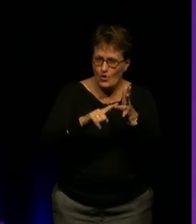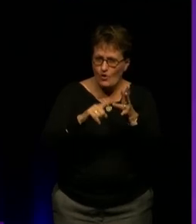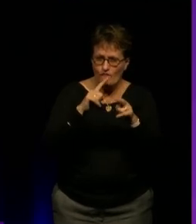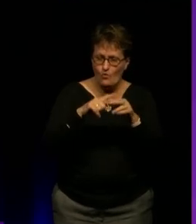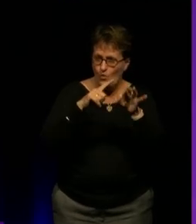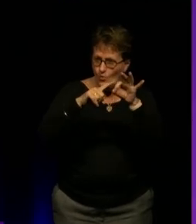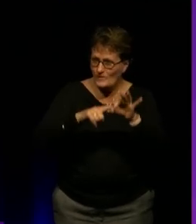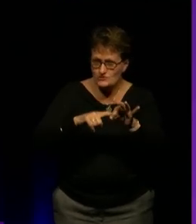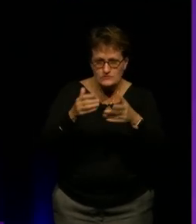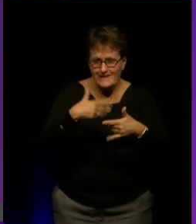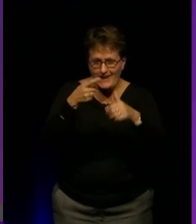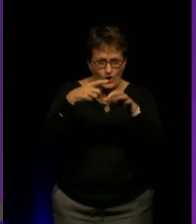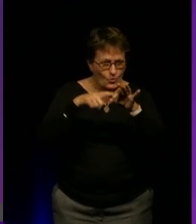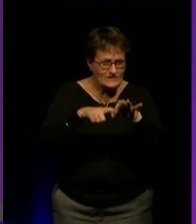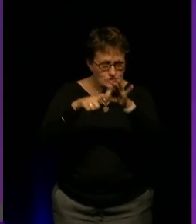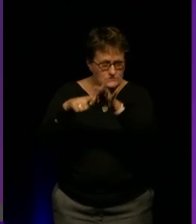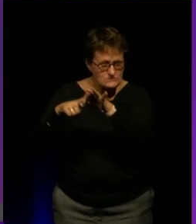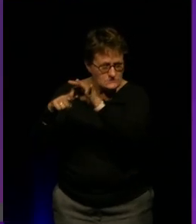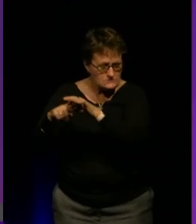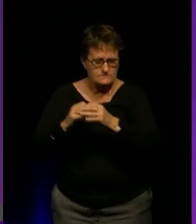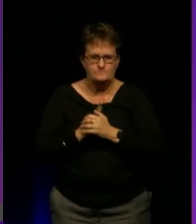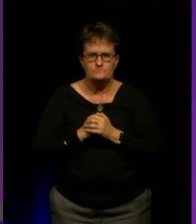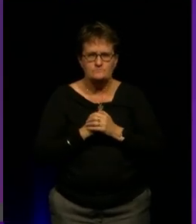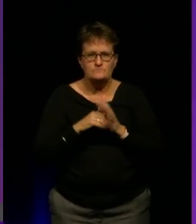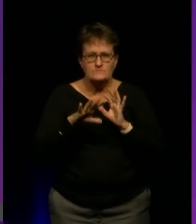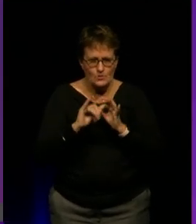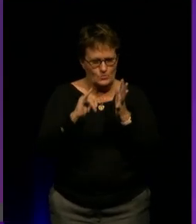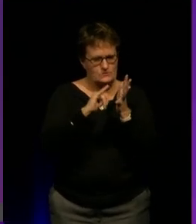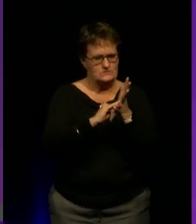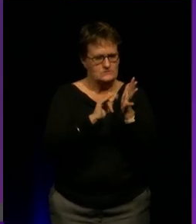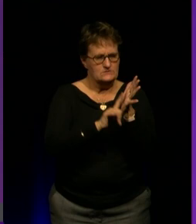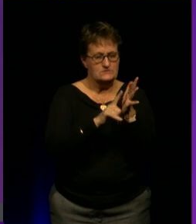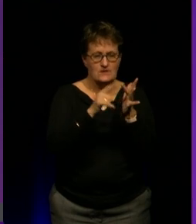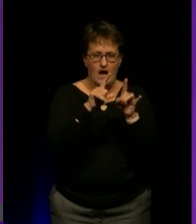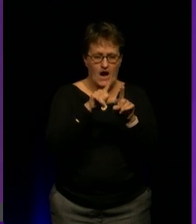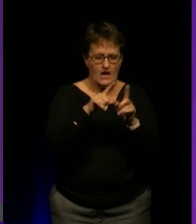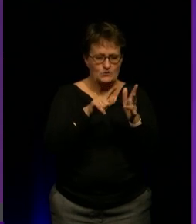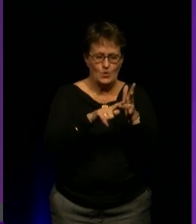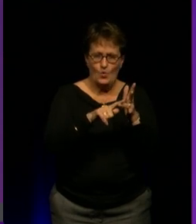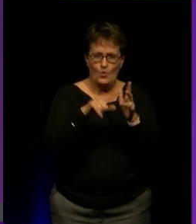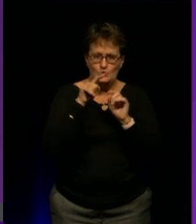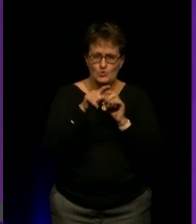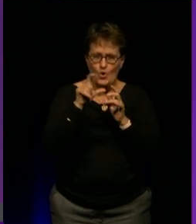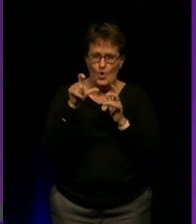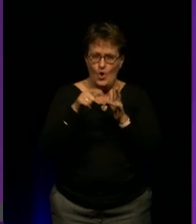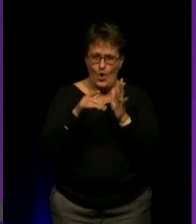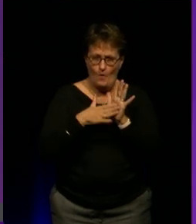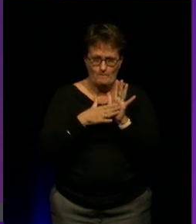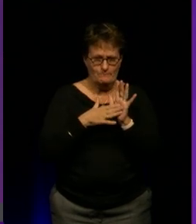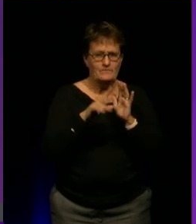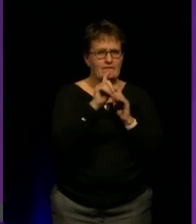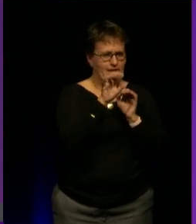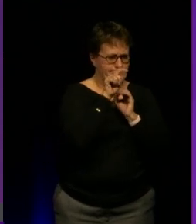online and audiences here in the auditorium. So go to slido.com and enter the event code